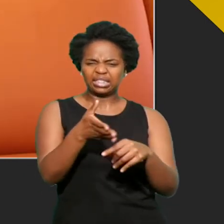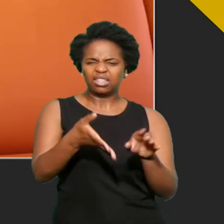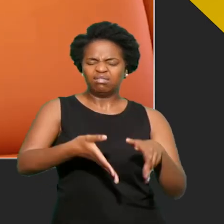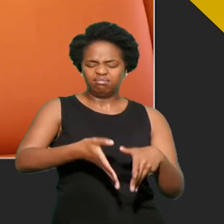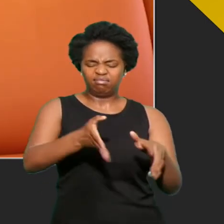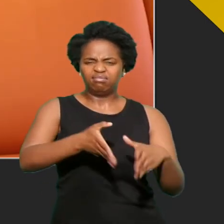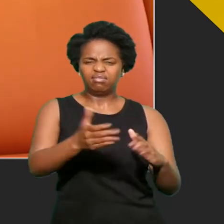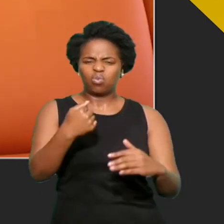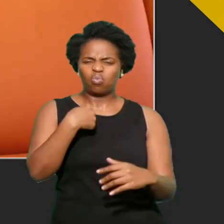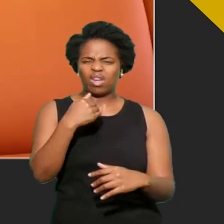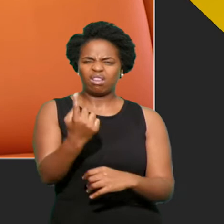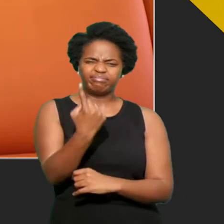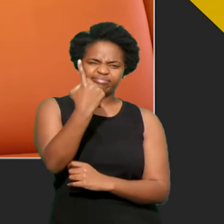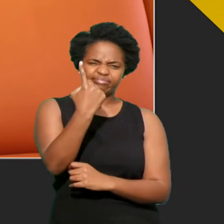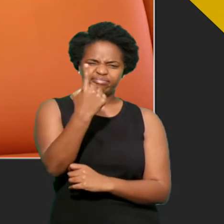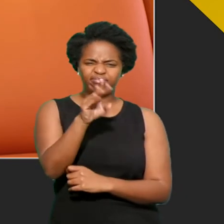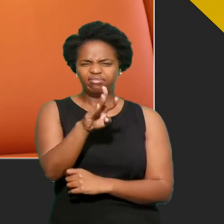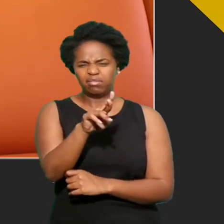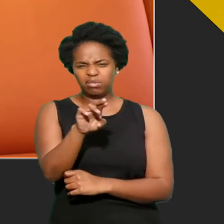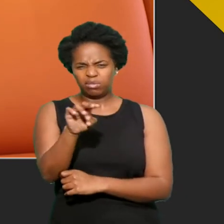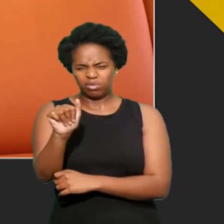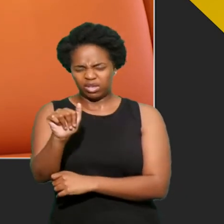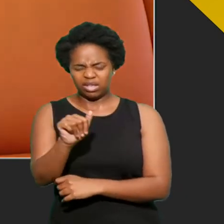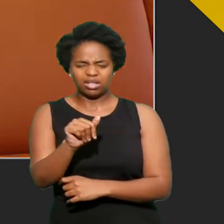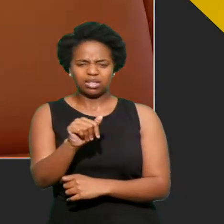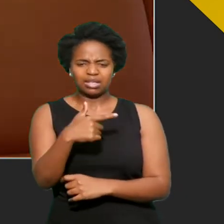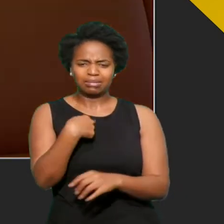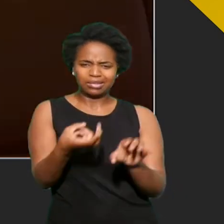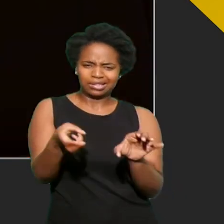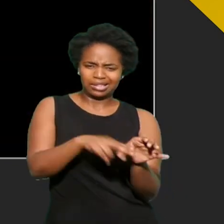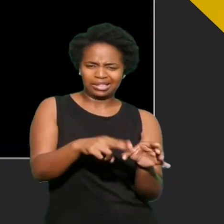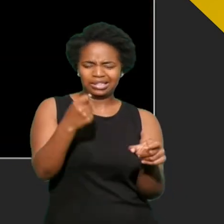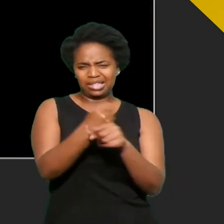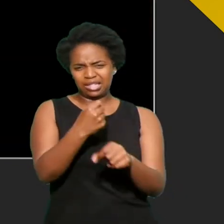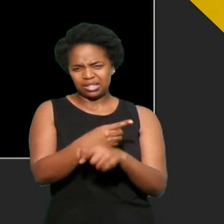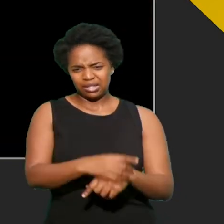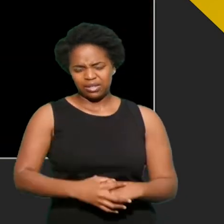Tamayati. Sayang ko pa. Kakena ko taxi in a tauta.